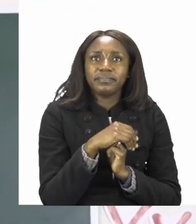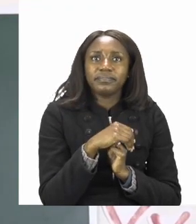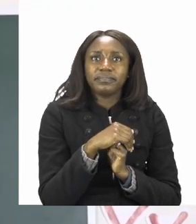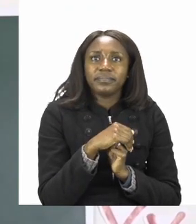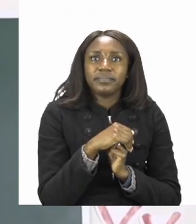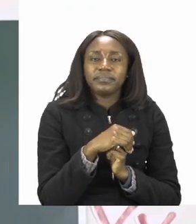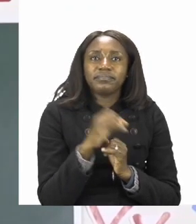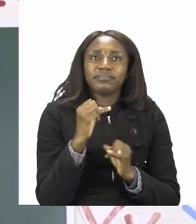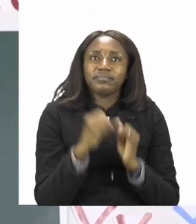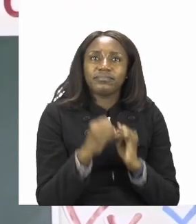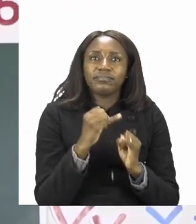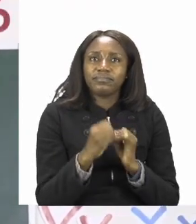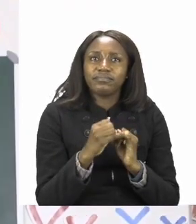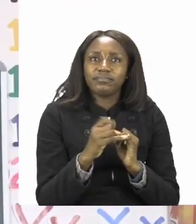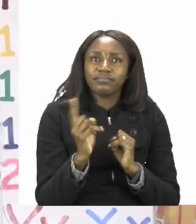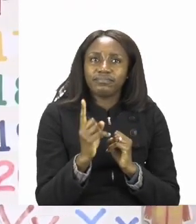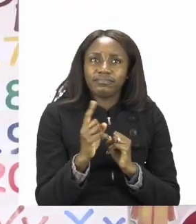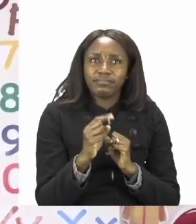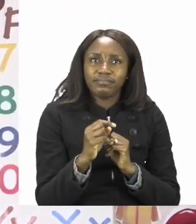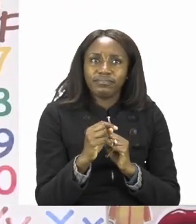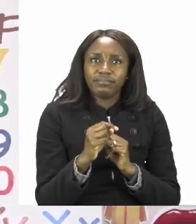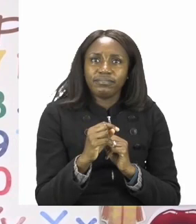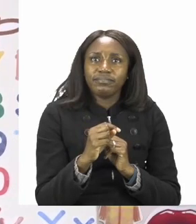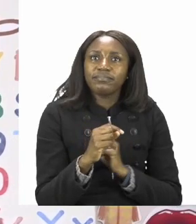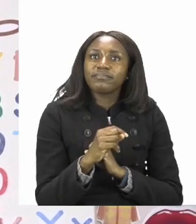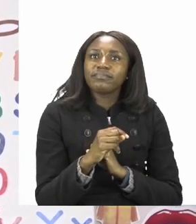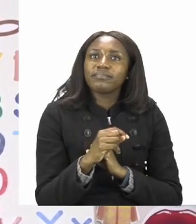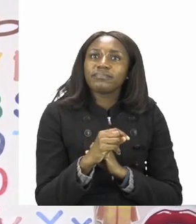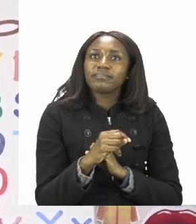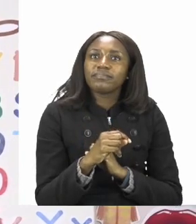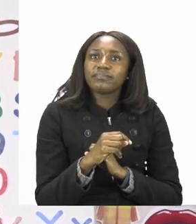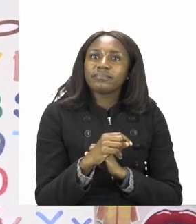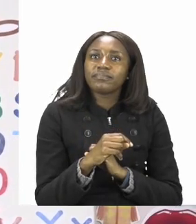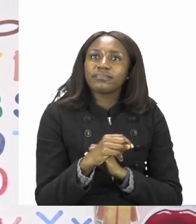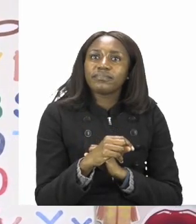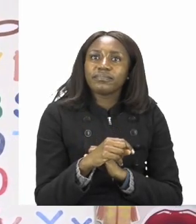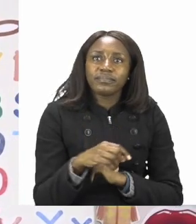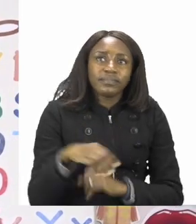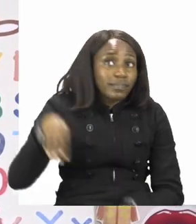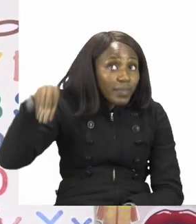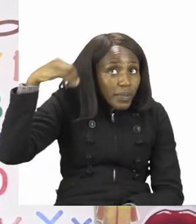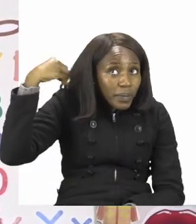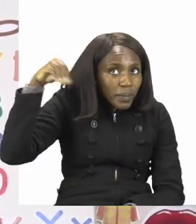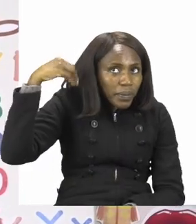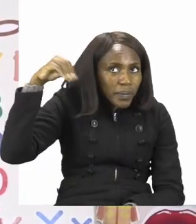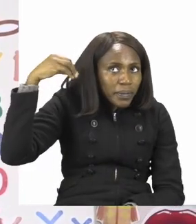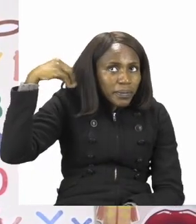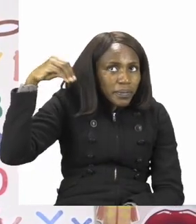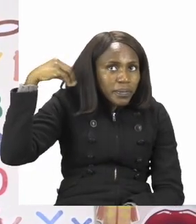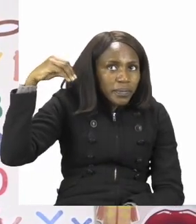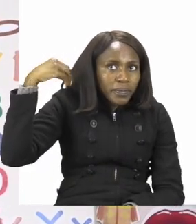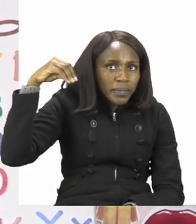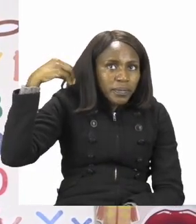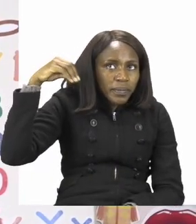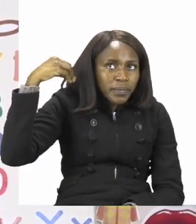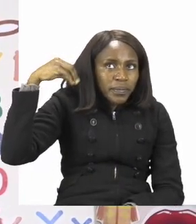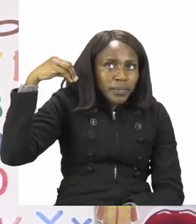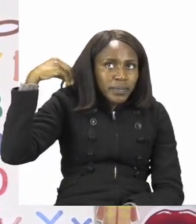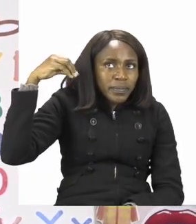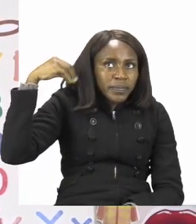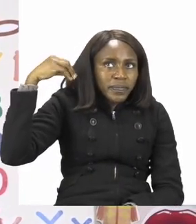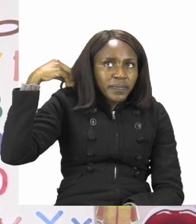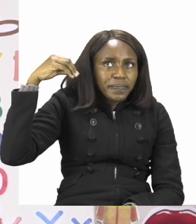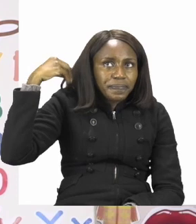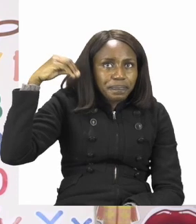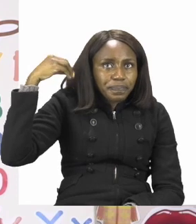Then the last item we're going to describe is the one on the table. This one